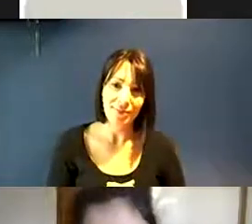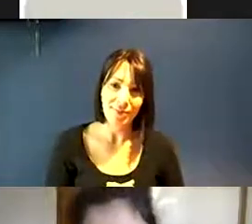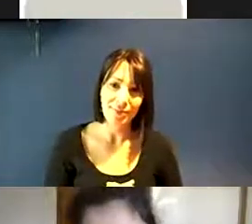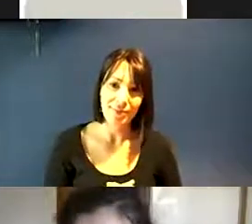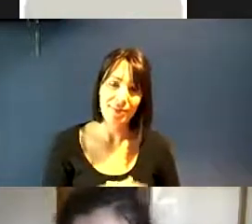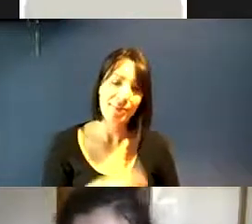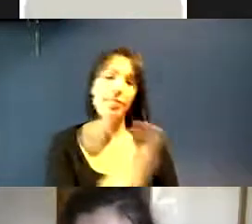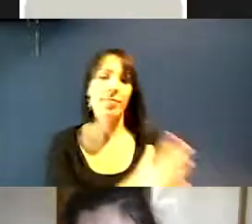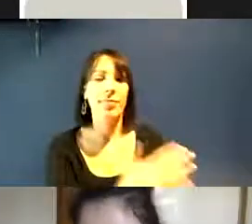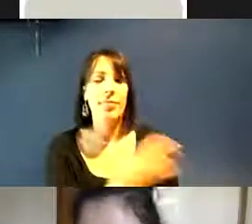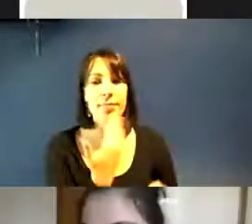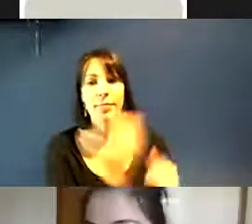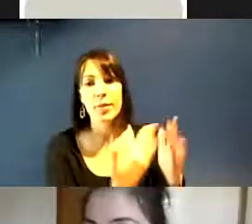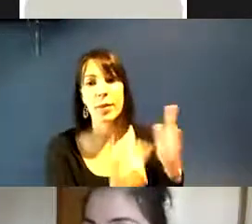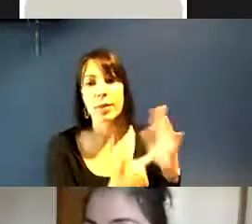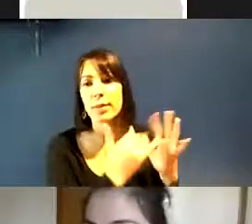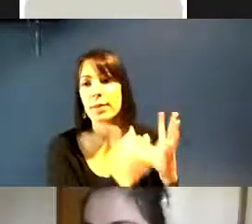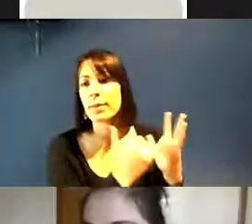So